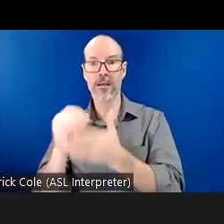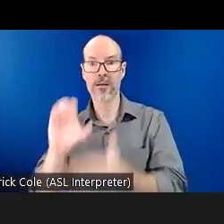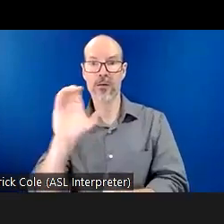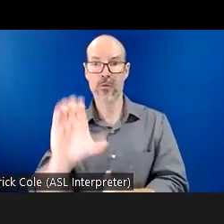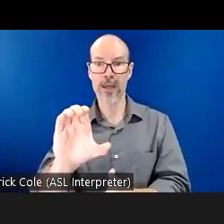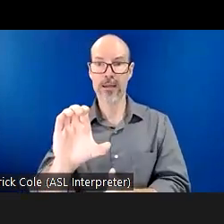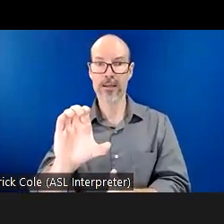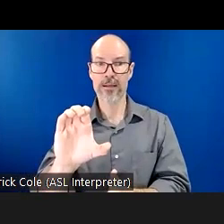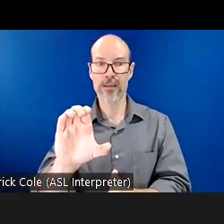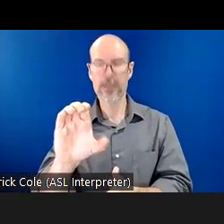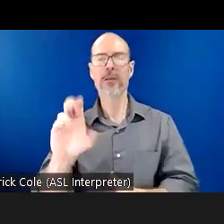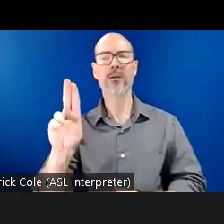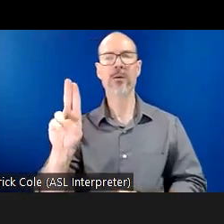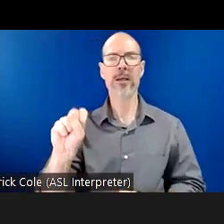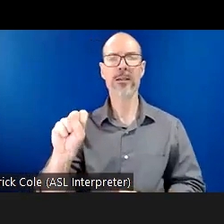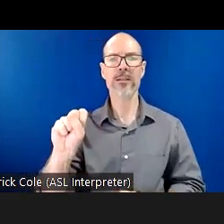US EPA